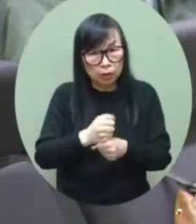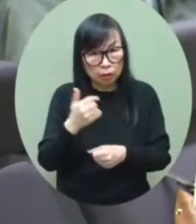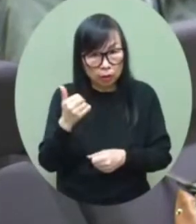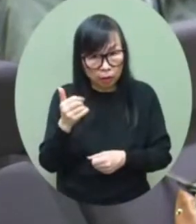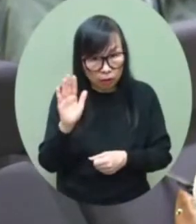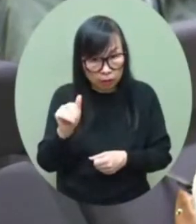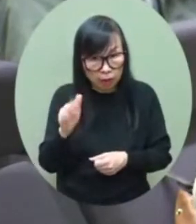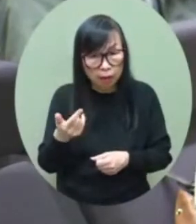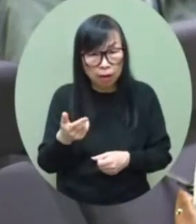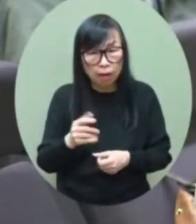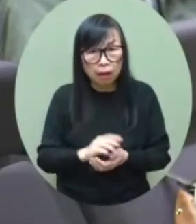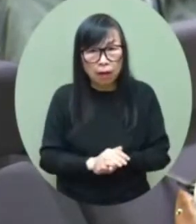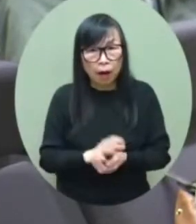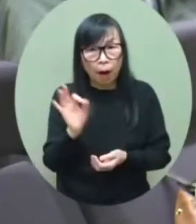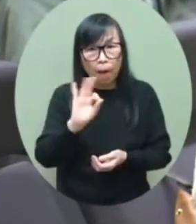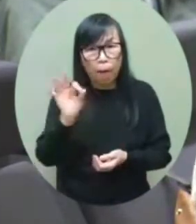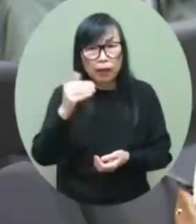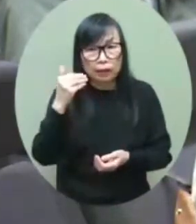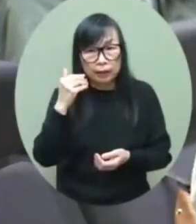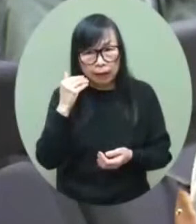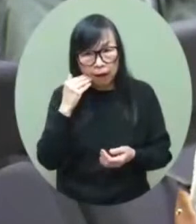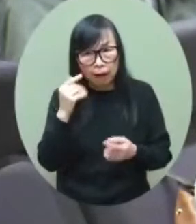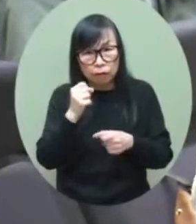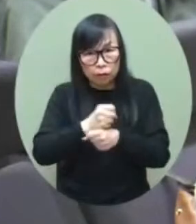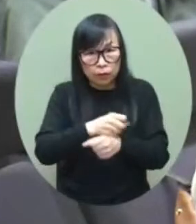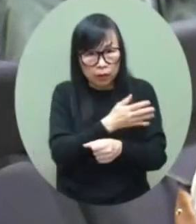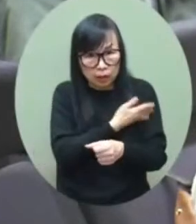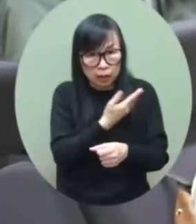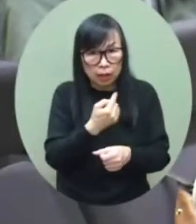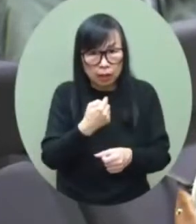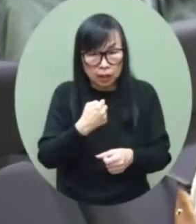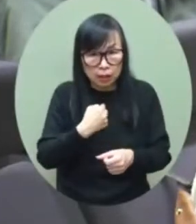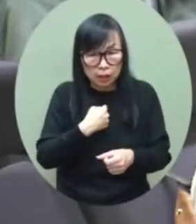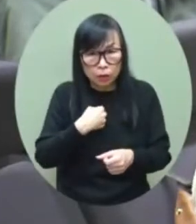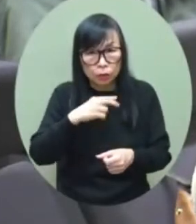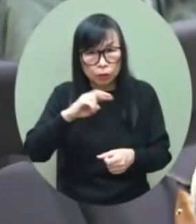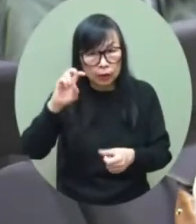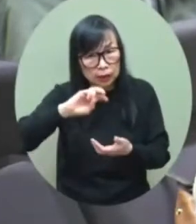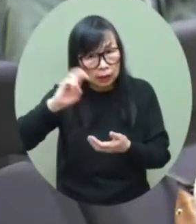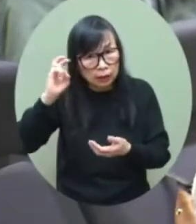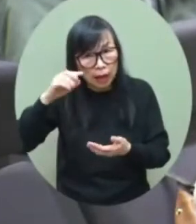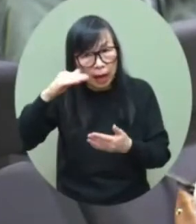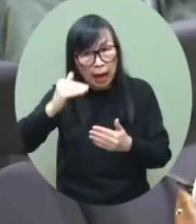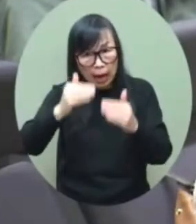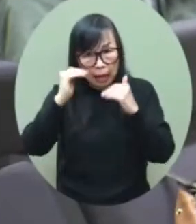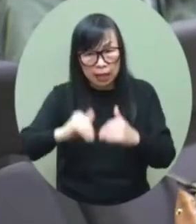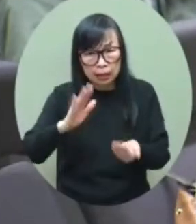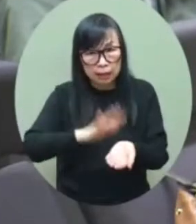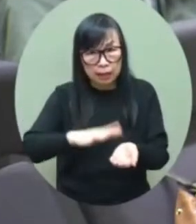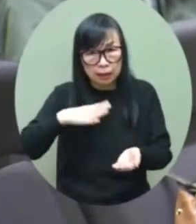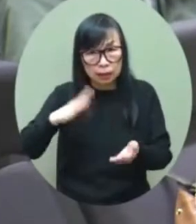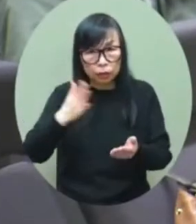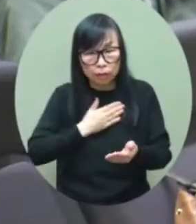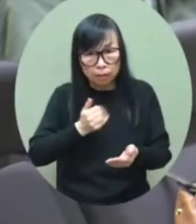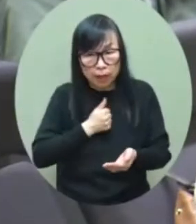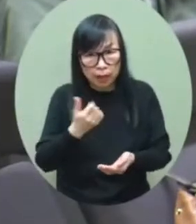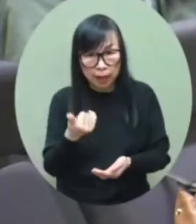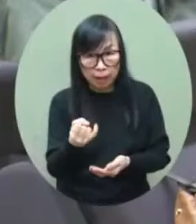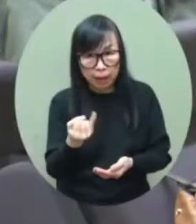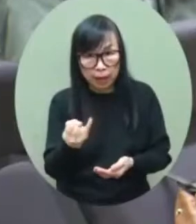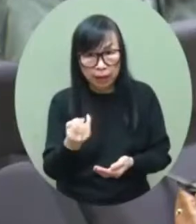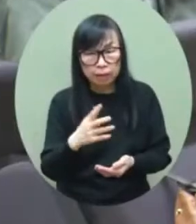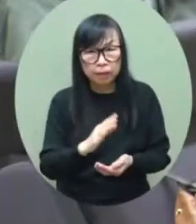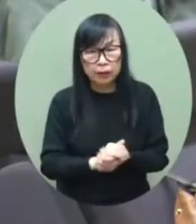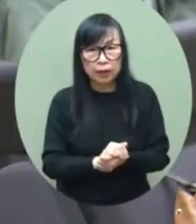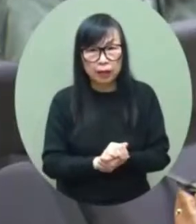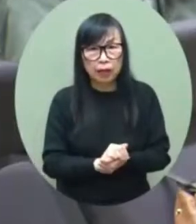prepare more resources. So as long as you could do that, it's fine. Is it the case that you don't need to consider the hardware and software for you to